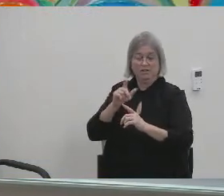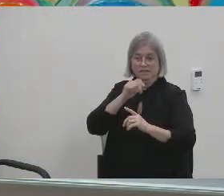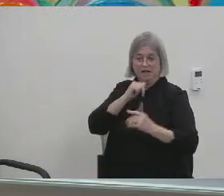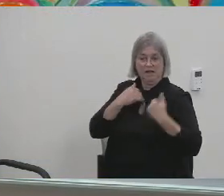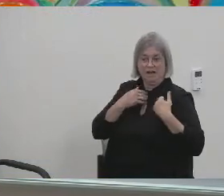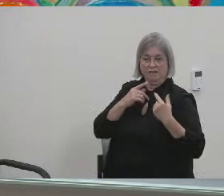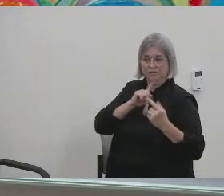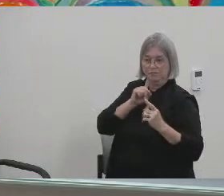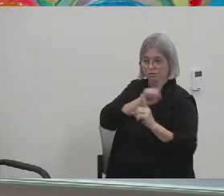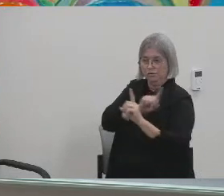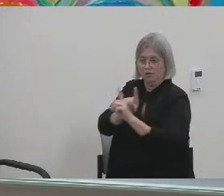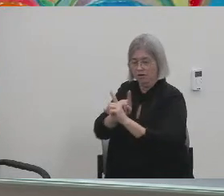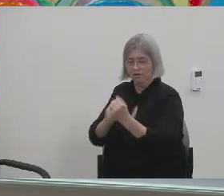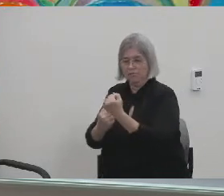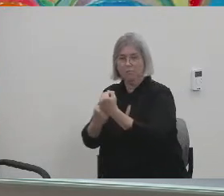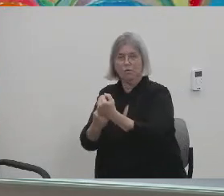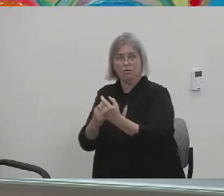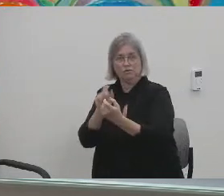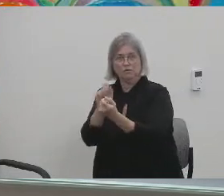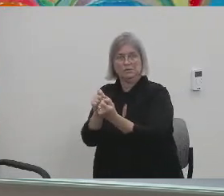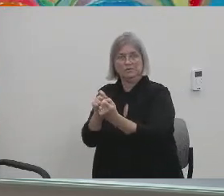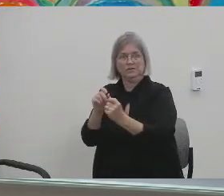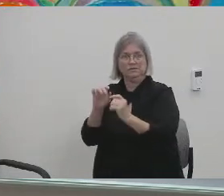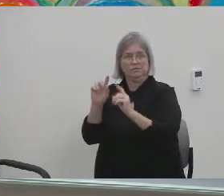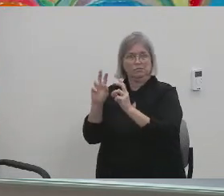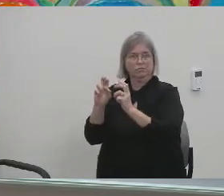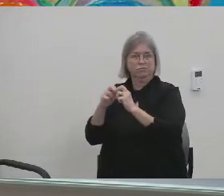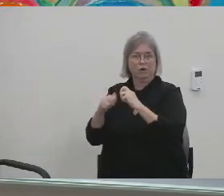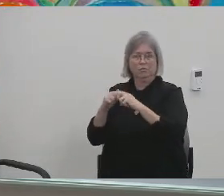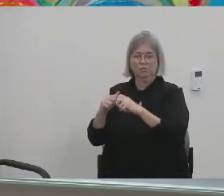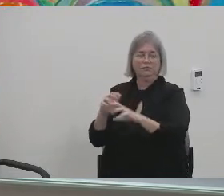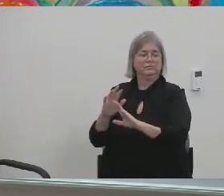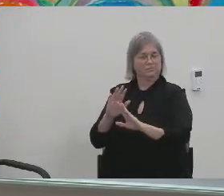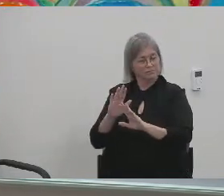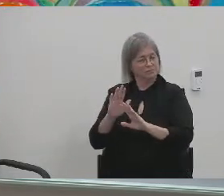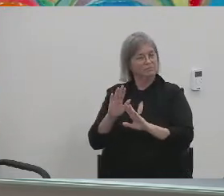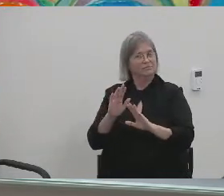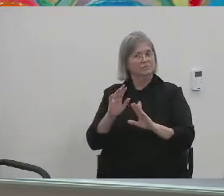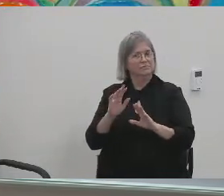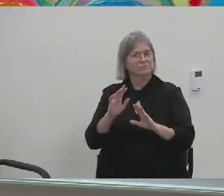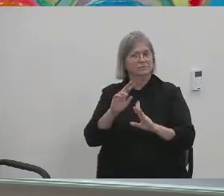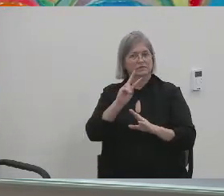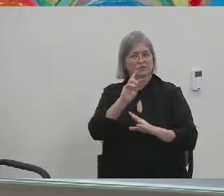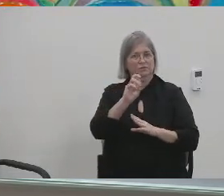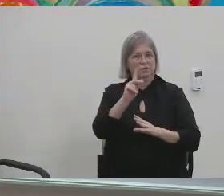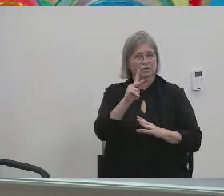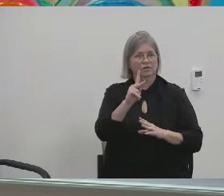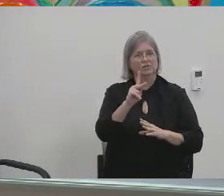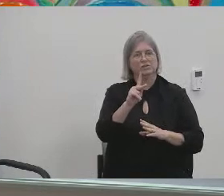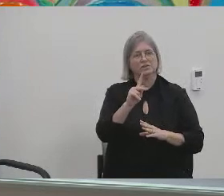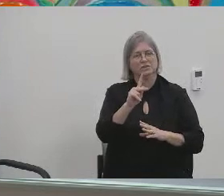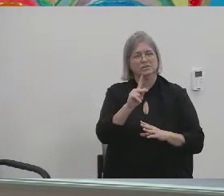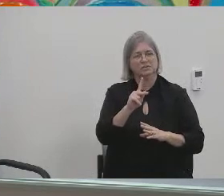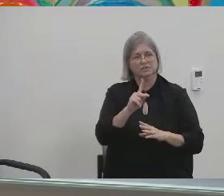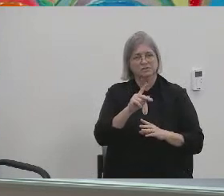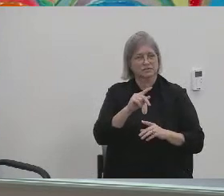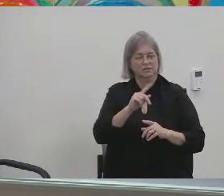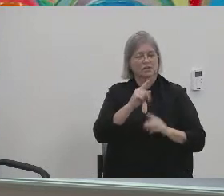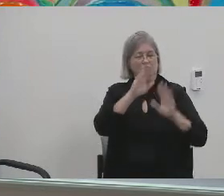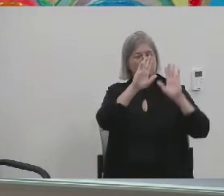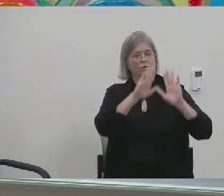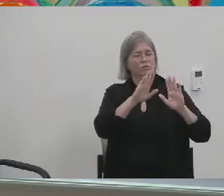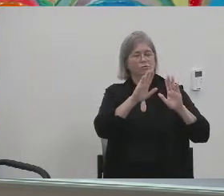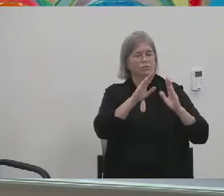available who can help with that specific issue, because in full defense to Vartech and the people who work with Vartech, first, they are amazing.